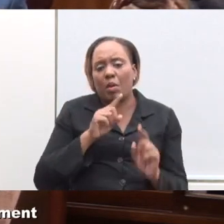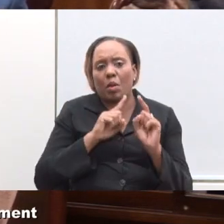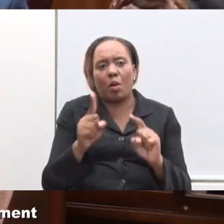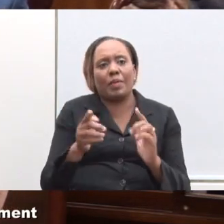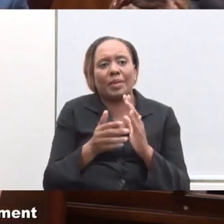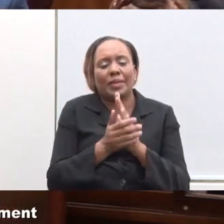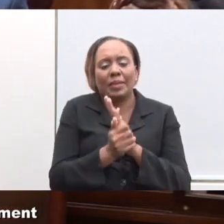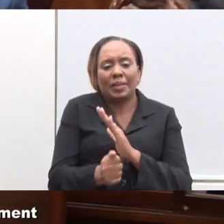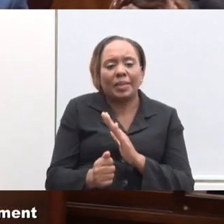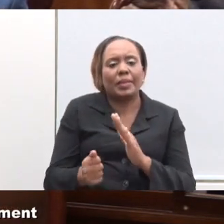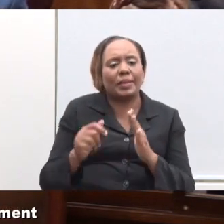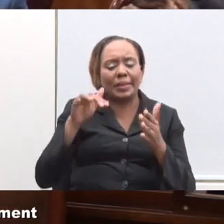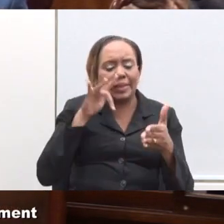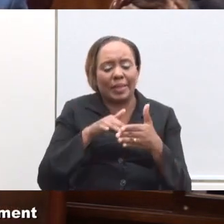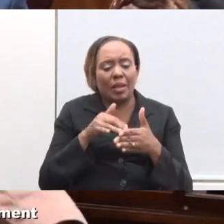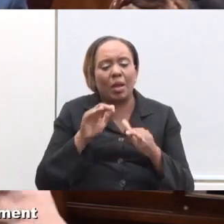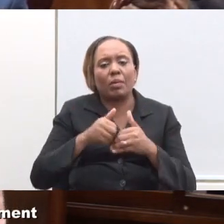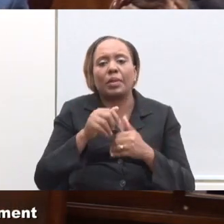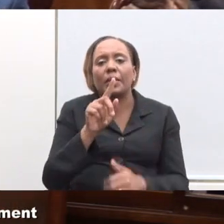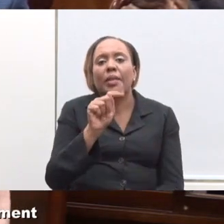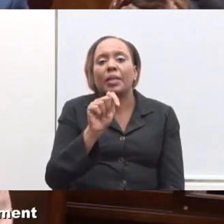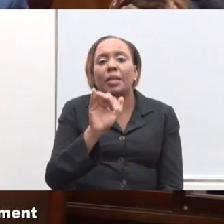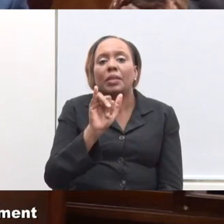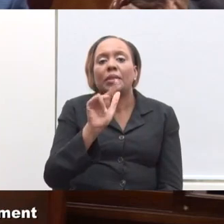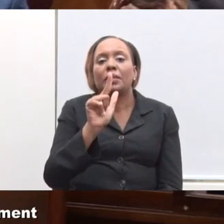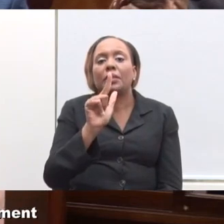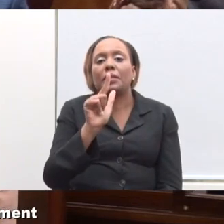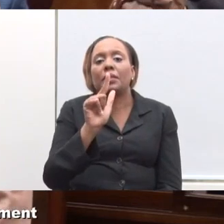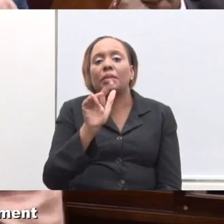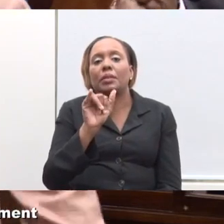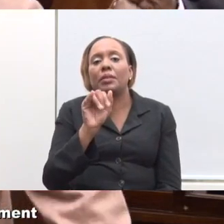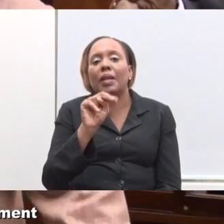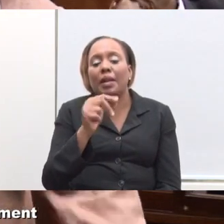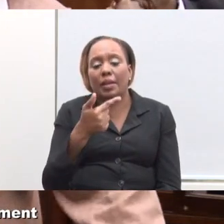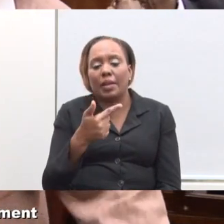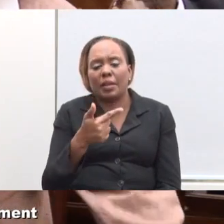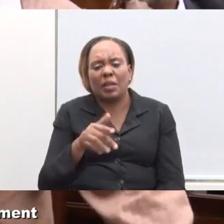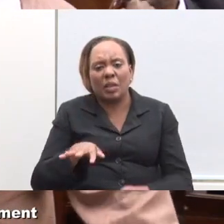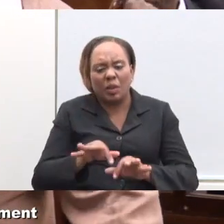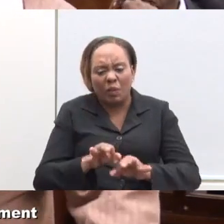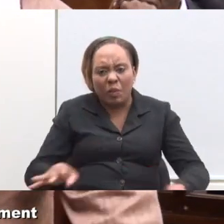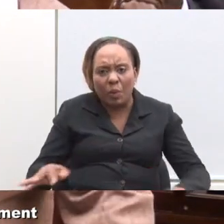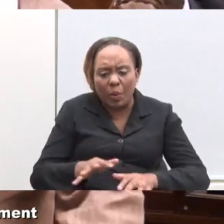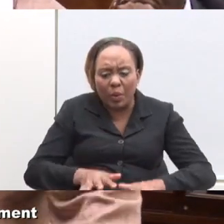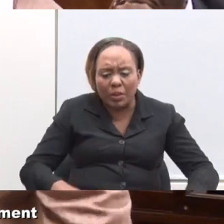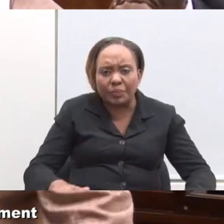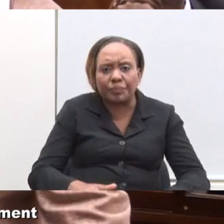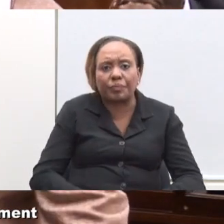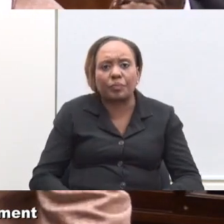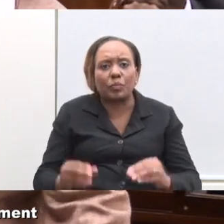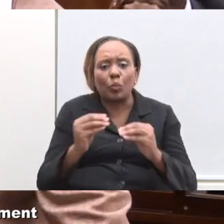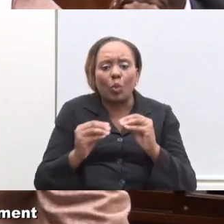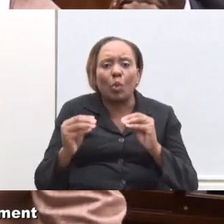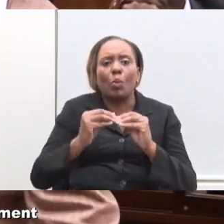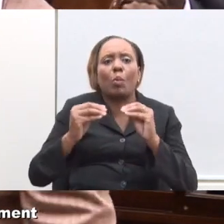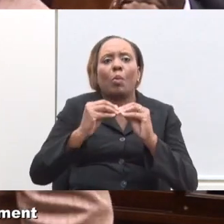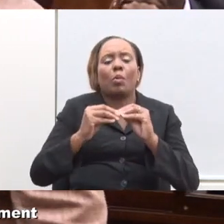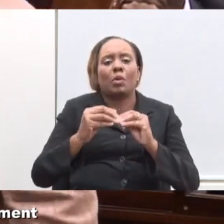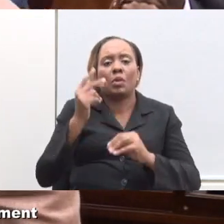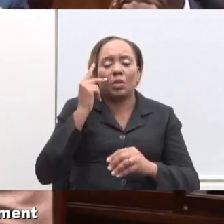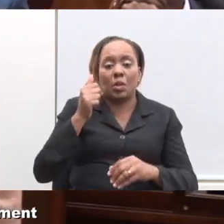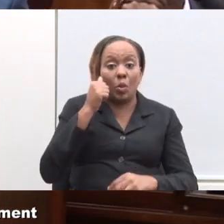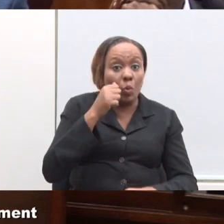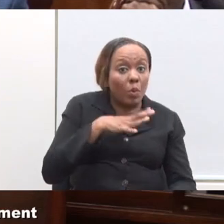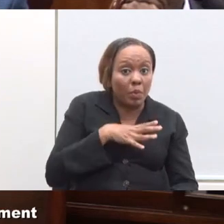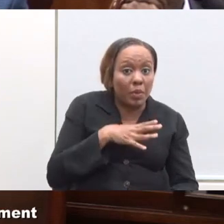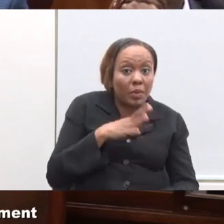and done tiling in this country and done welding and done other things. And that more and more you are seeing women and men in the construction